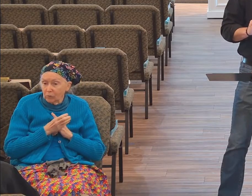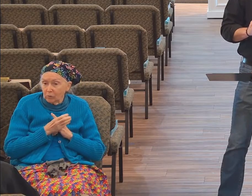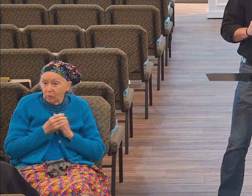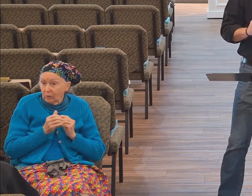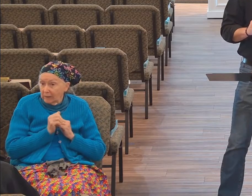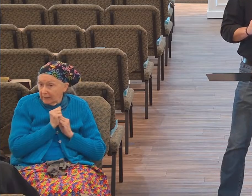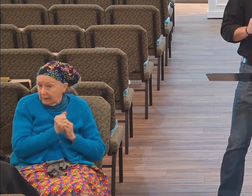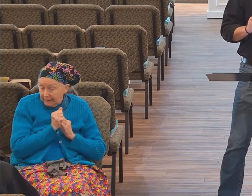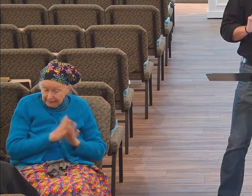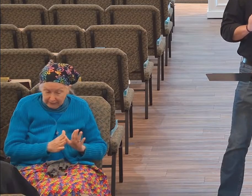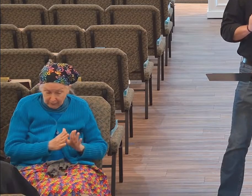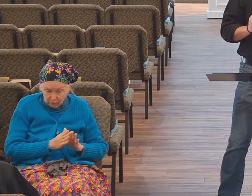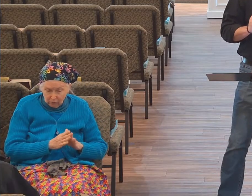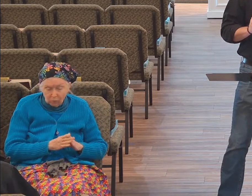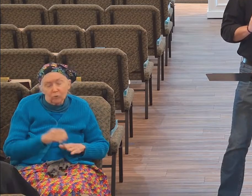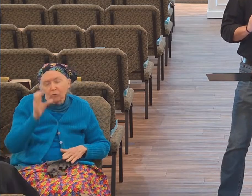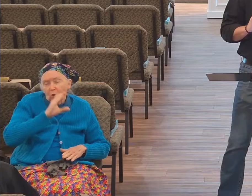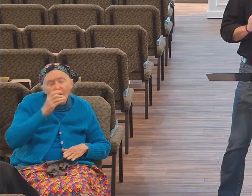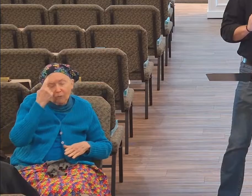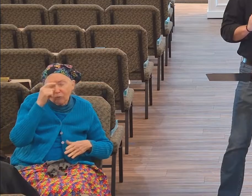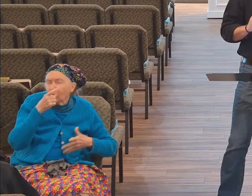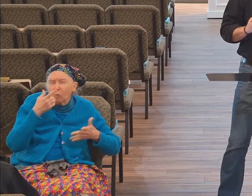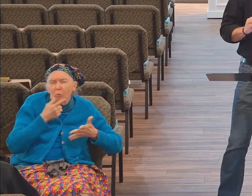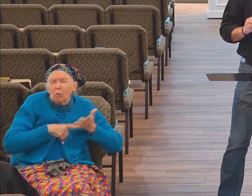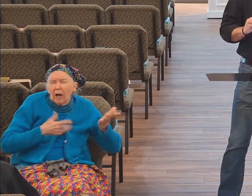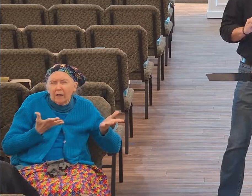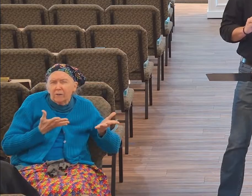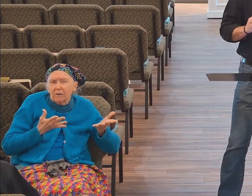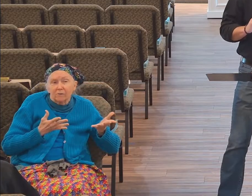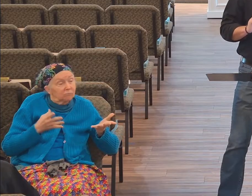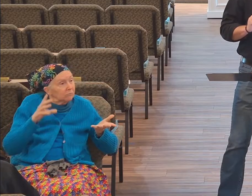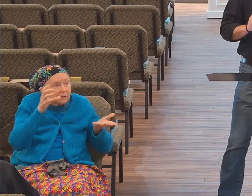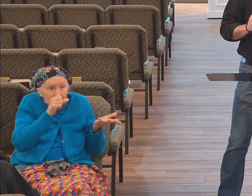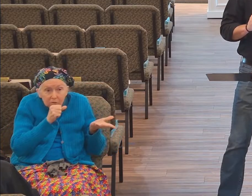Leaders sought out what? Anybody want to take a guess?